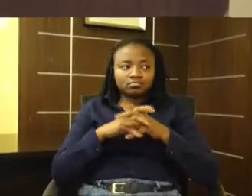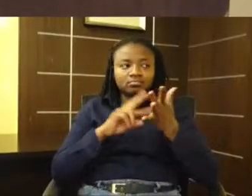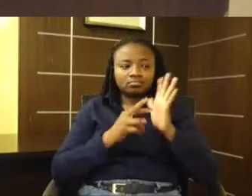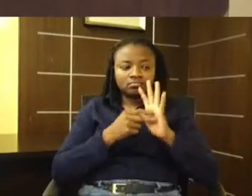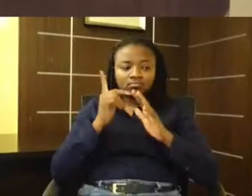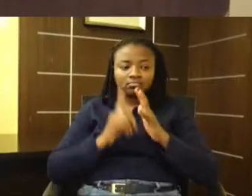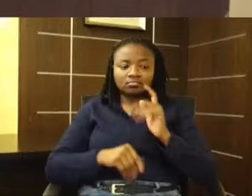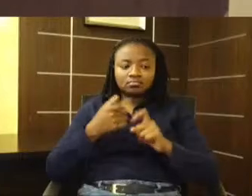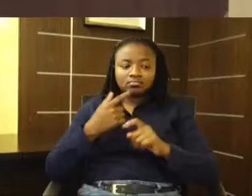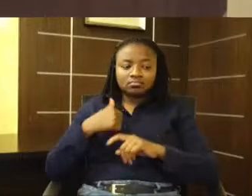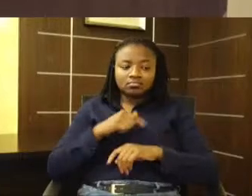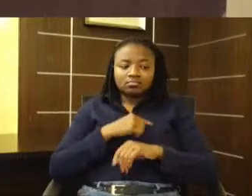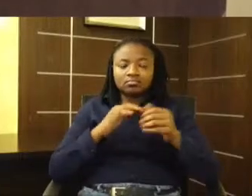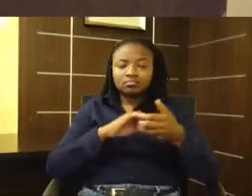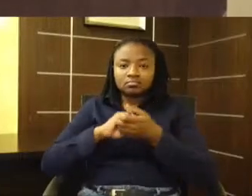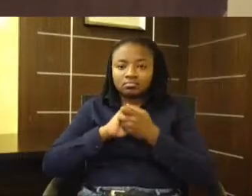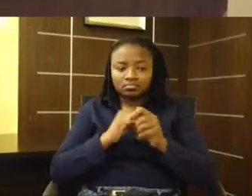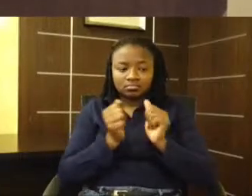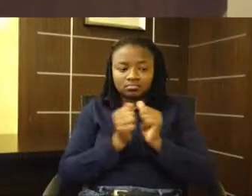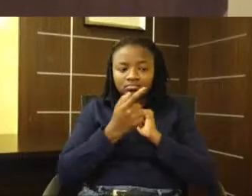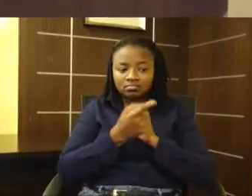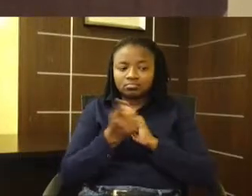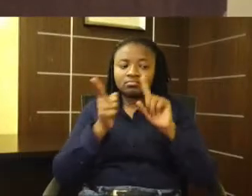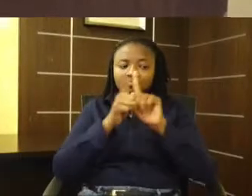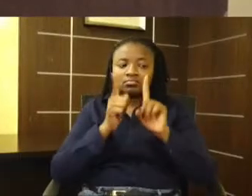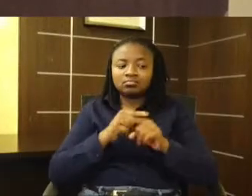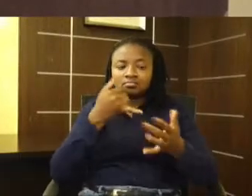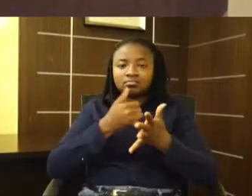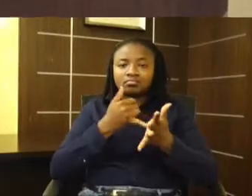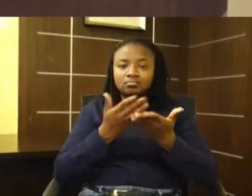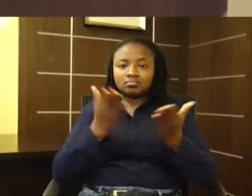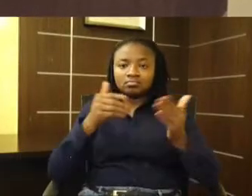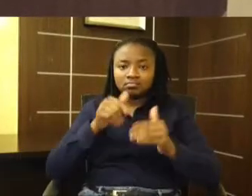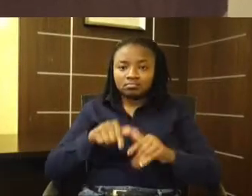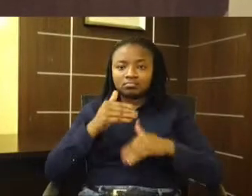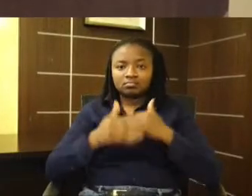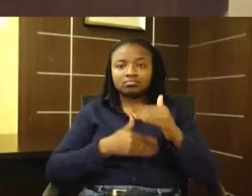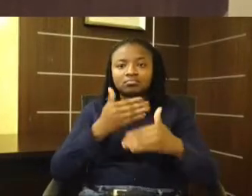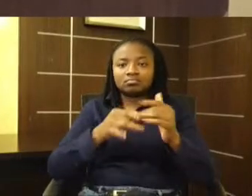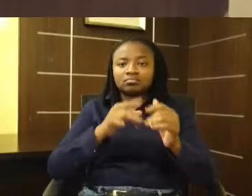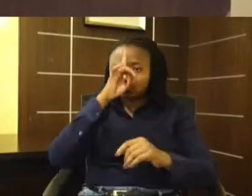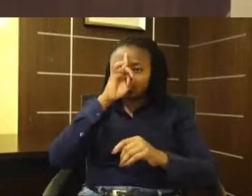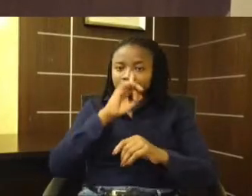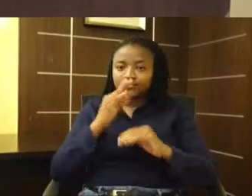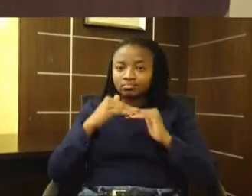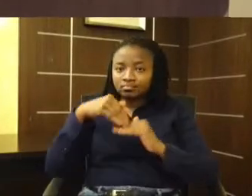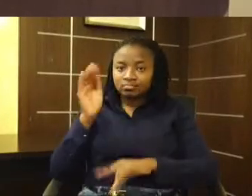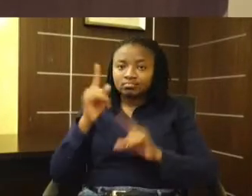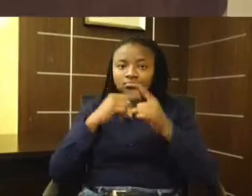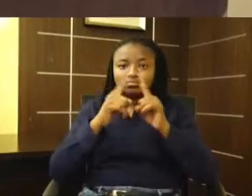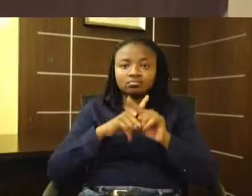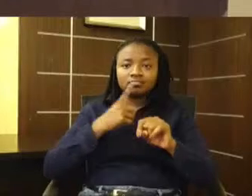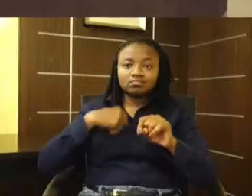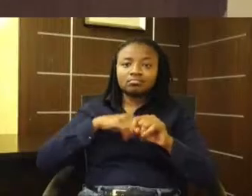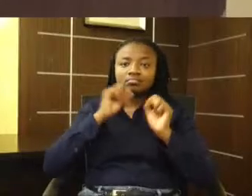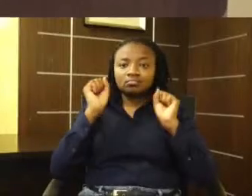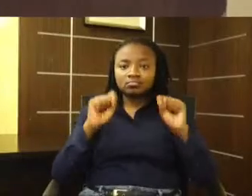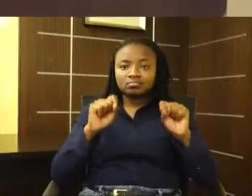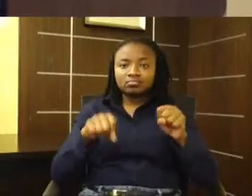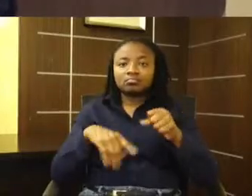them and involving them in the process is critical, yeah? So that we develop or we design